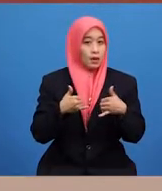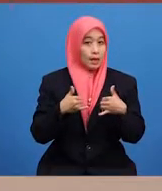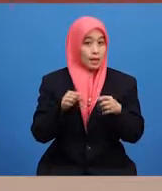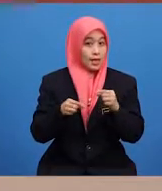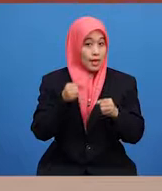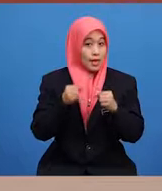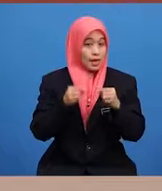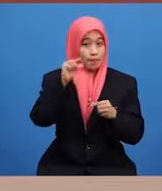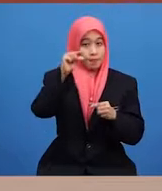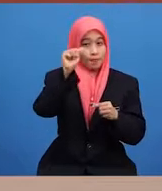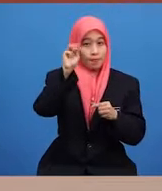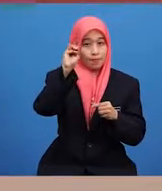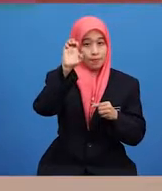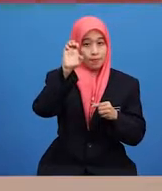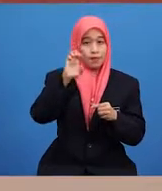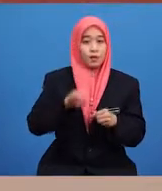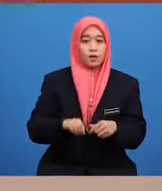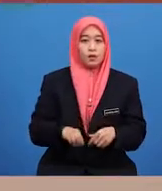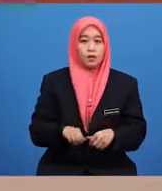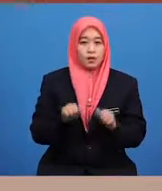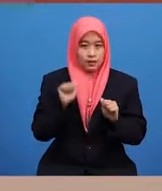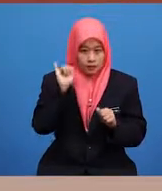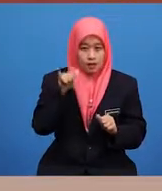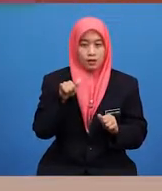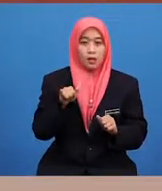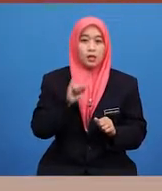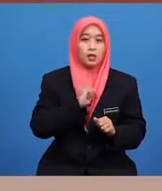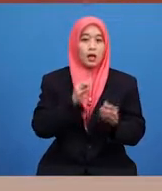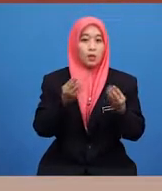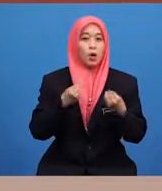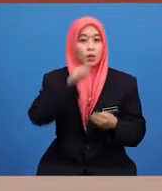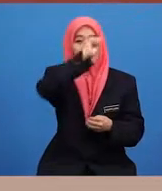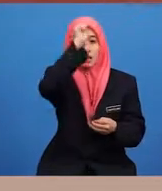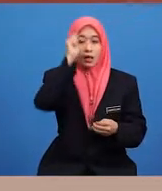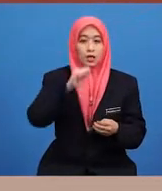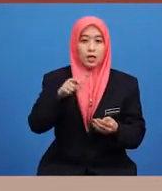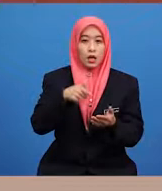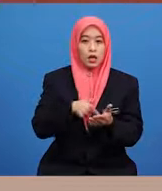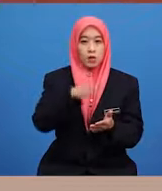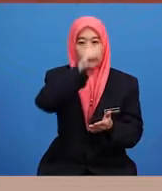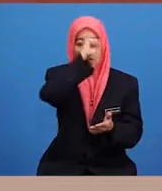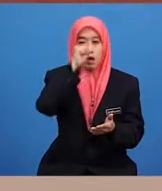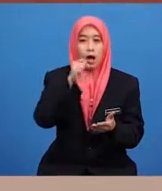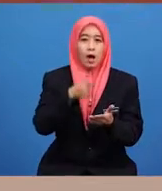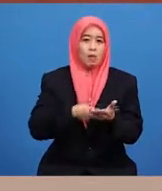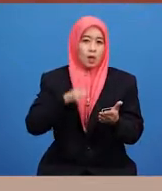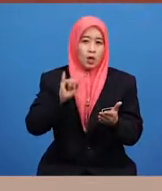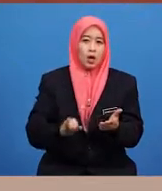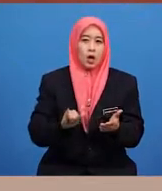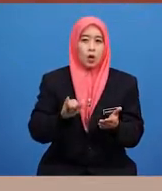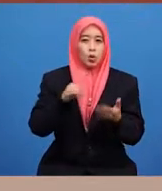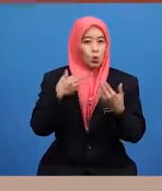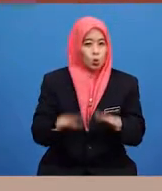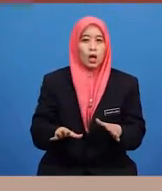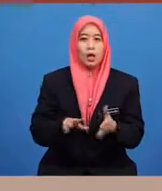Yes, definitely, Yolo. I am going to ask you again some of the things that we have learned. I hope you can